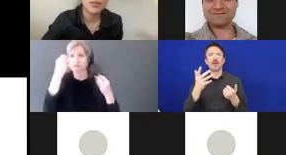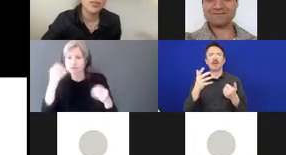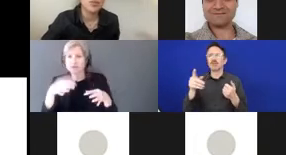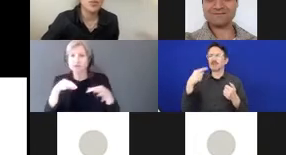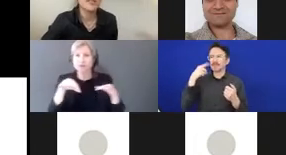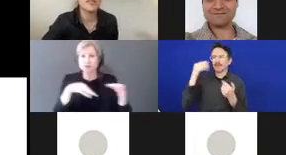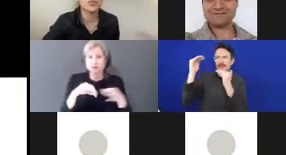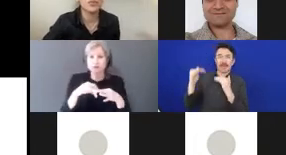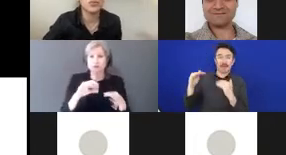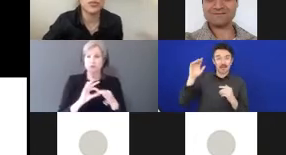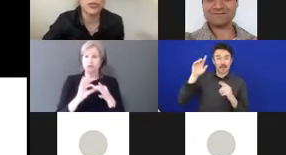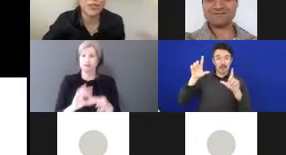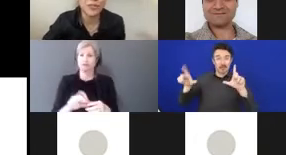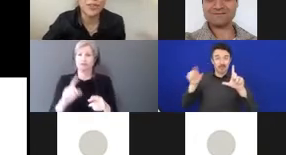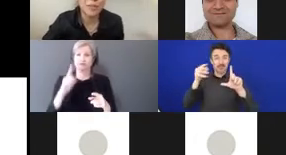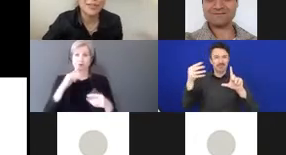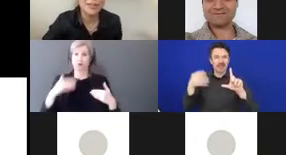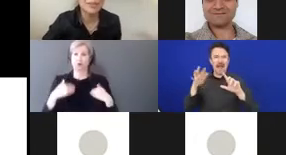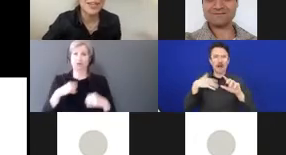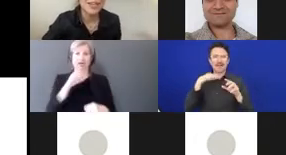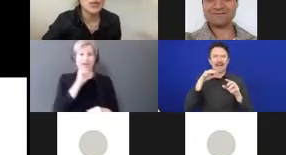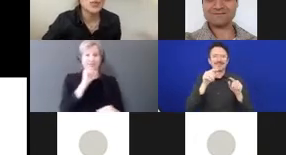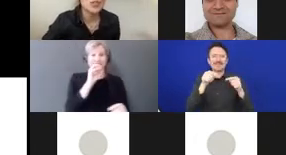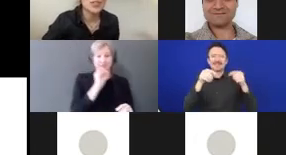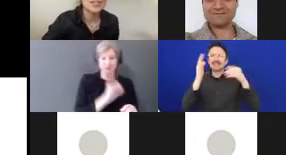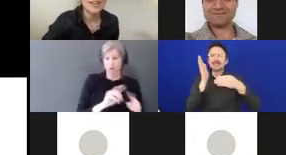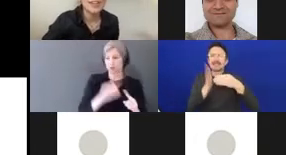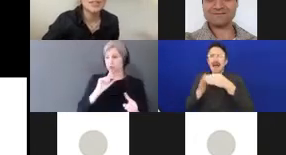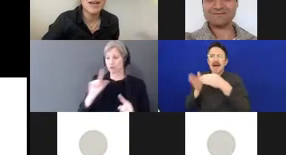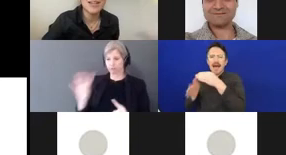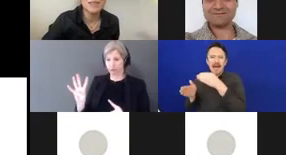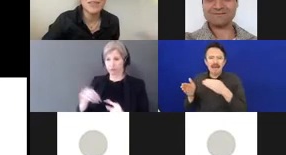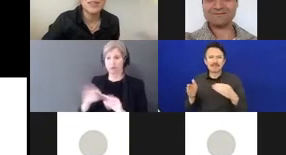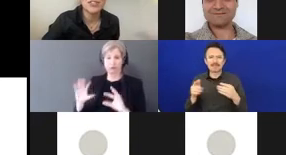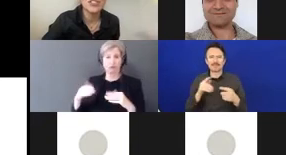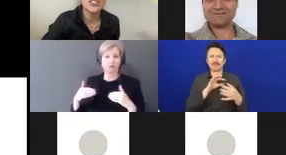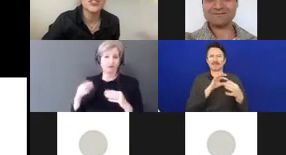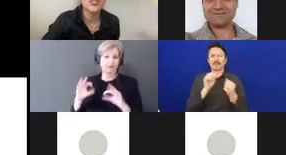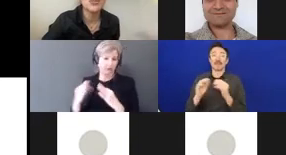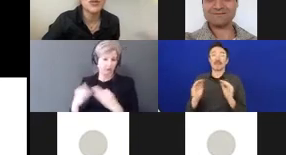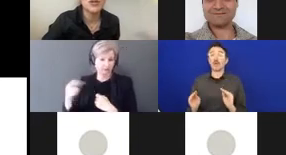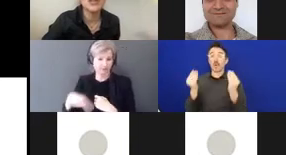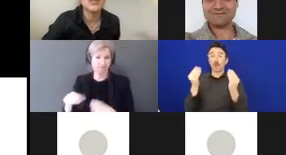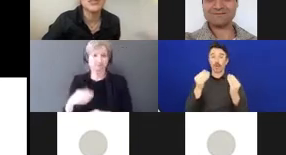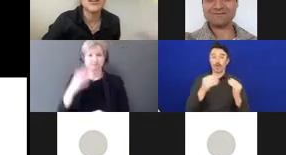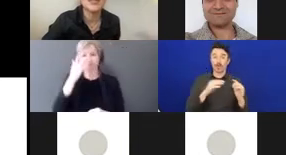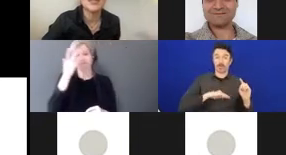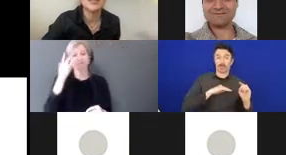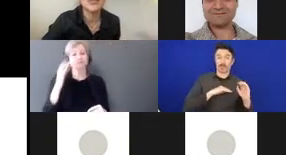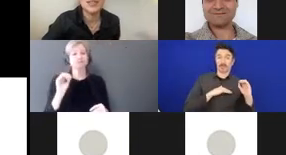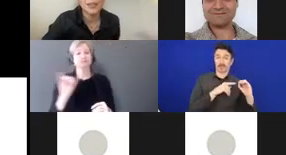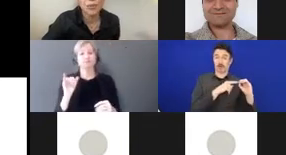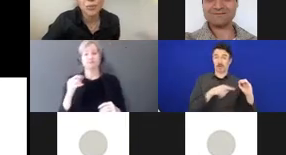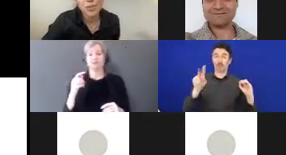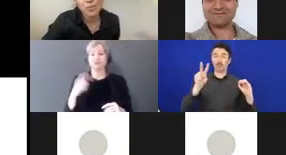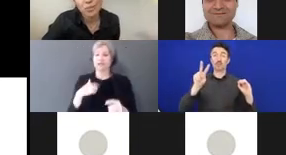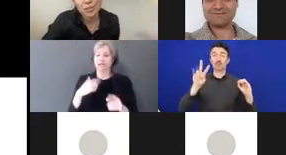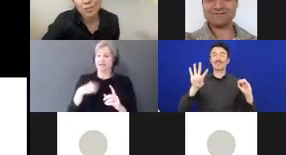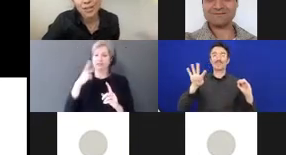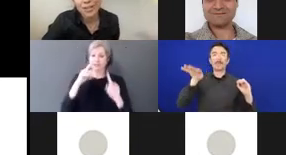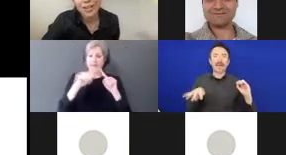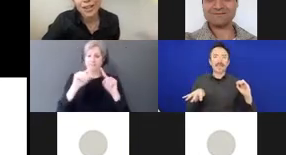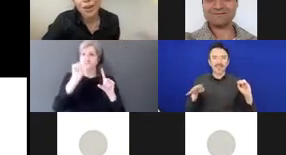was relevant to youth 0 to 24 and their families. We used a text mining methodology to using the cross-industry standard process